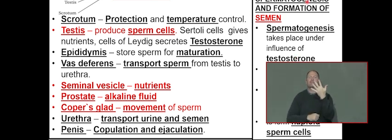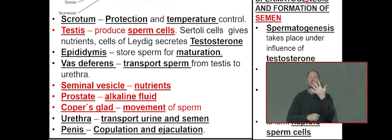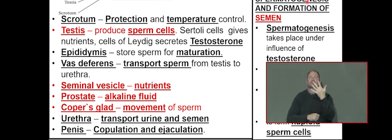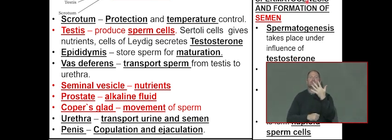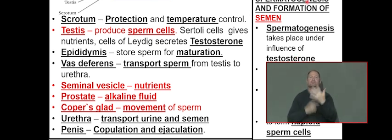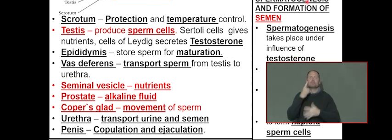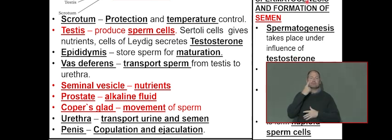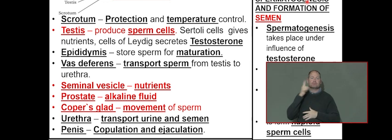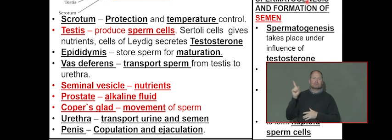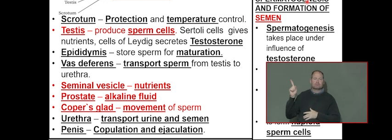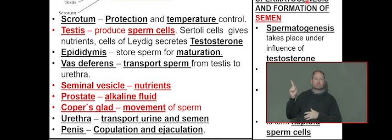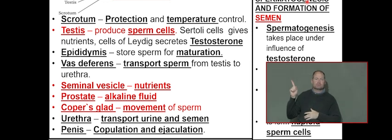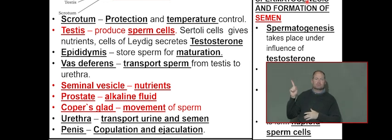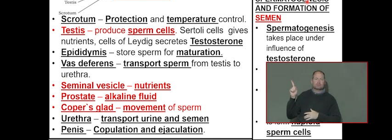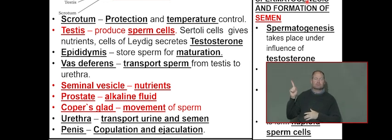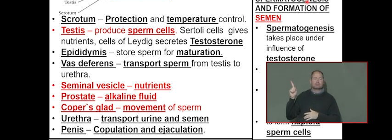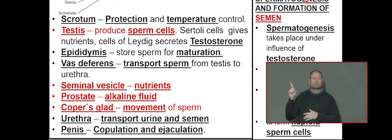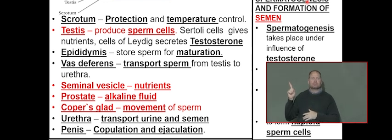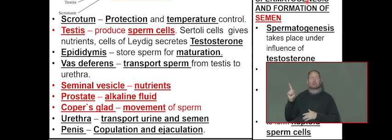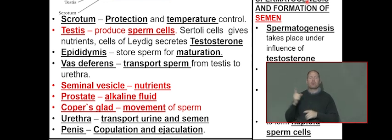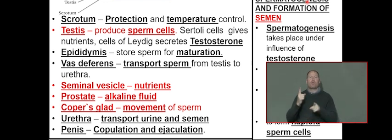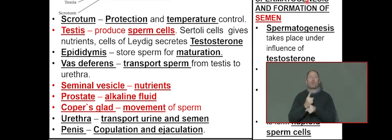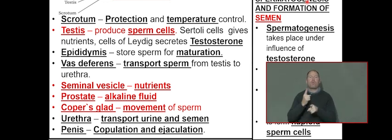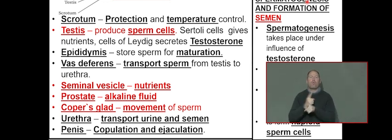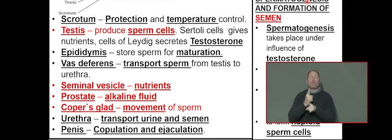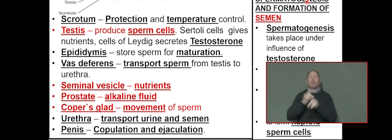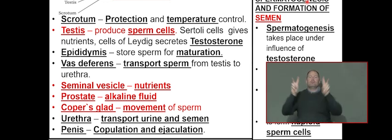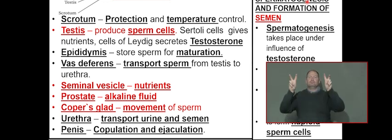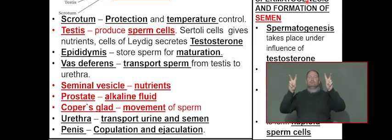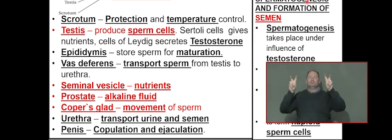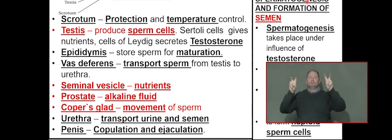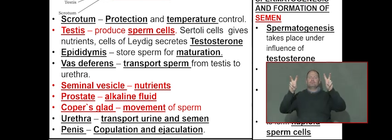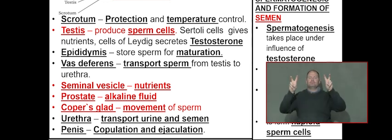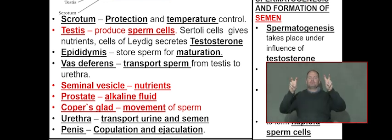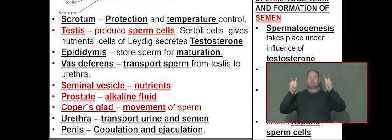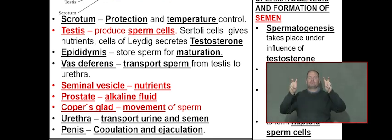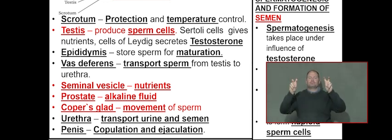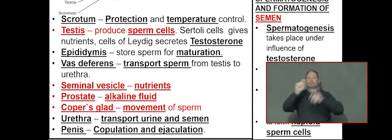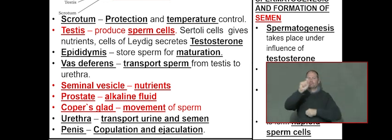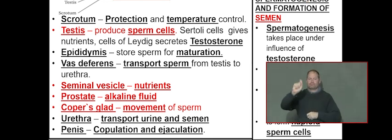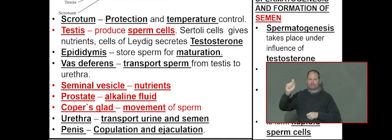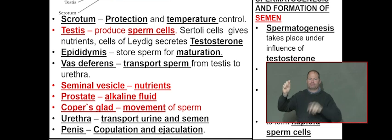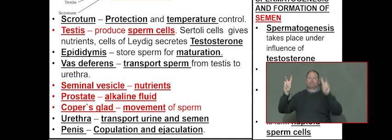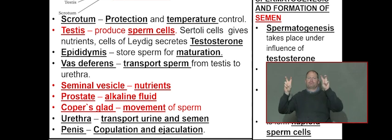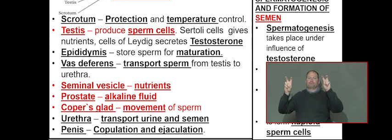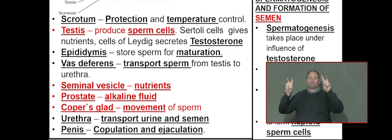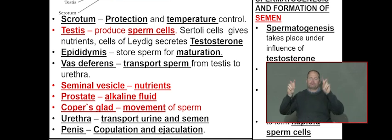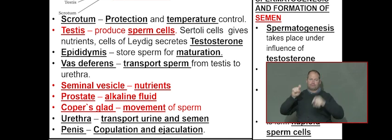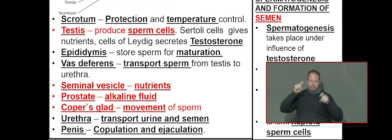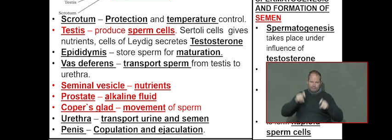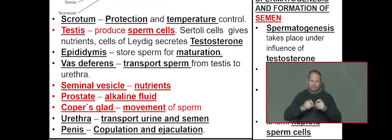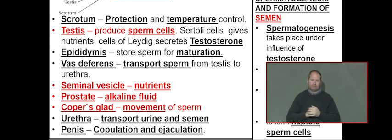heading. Make sure that you always start with heading. They are going to ask what process is going to happen